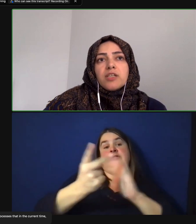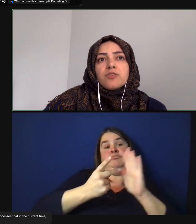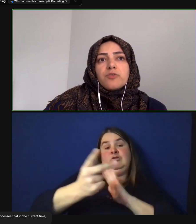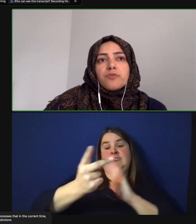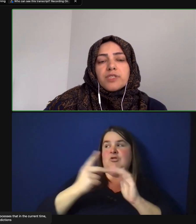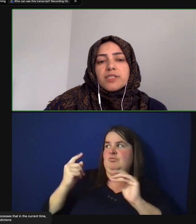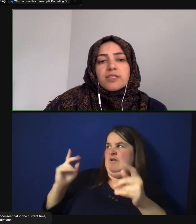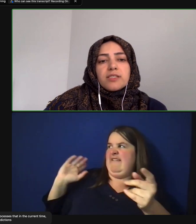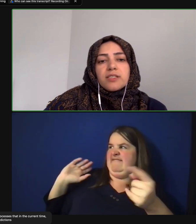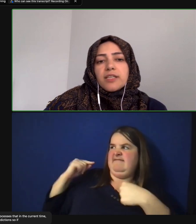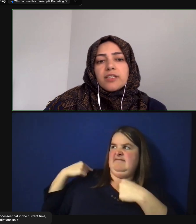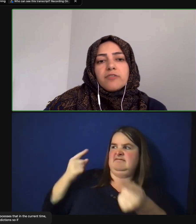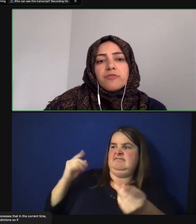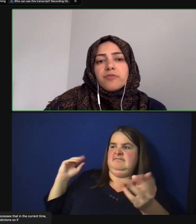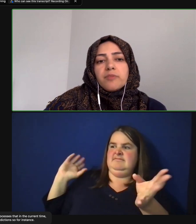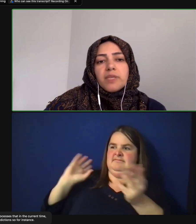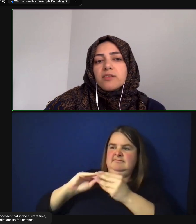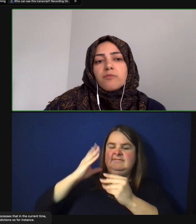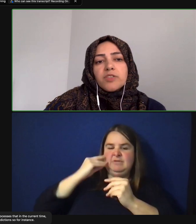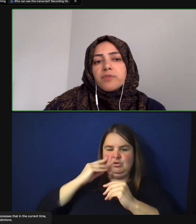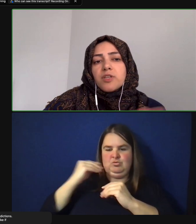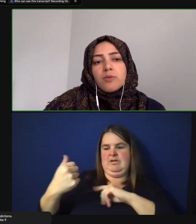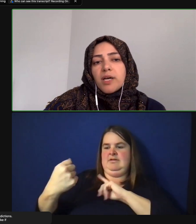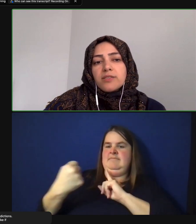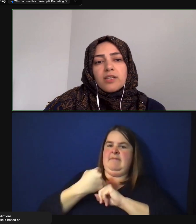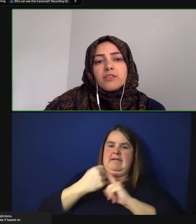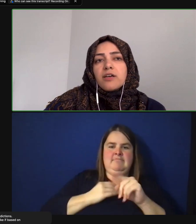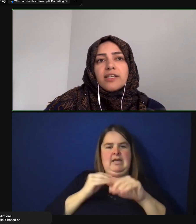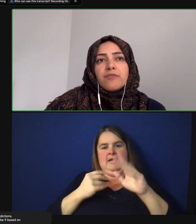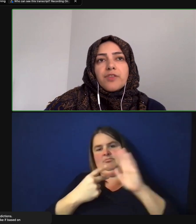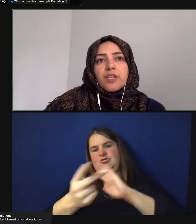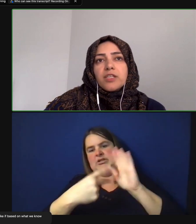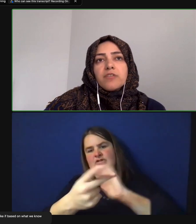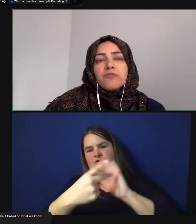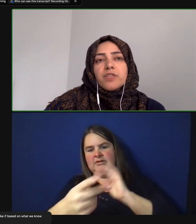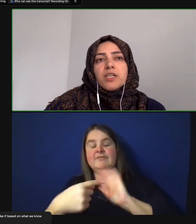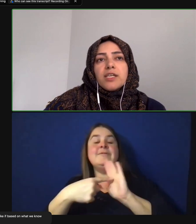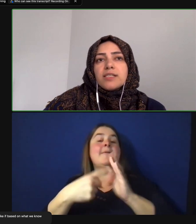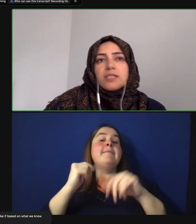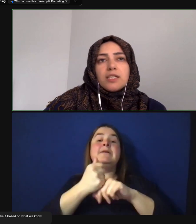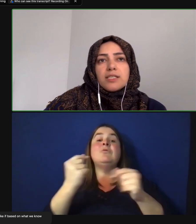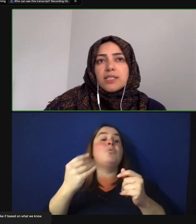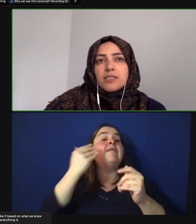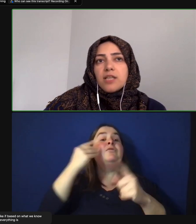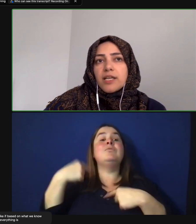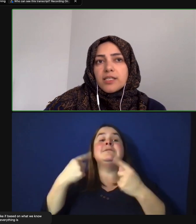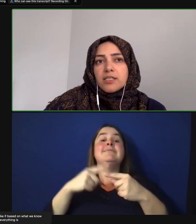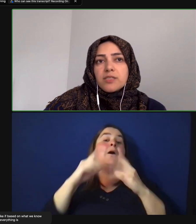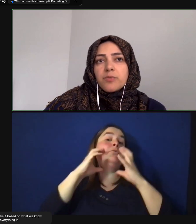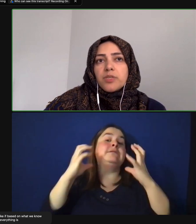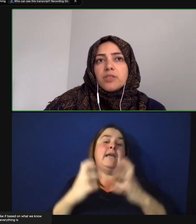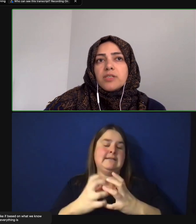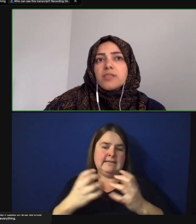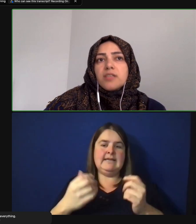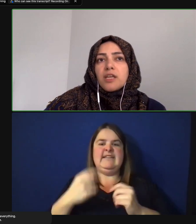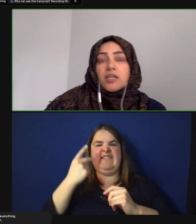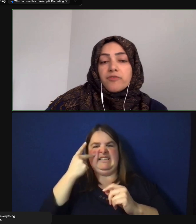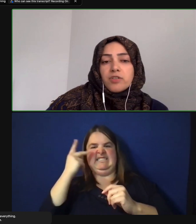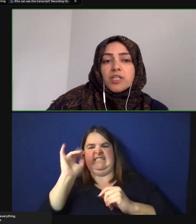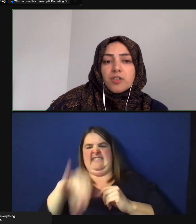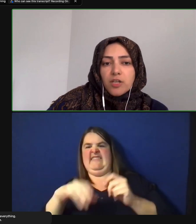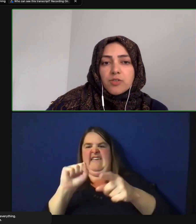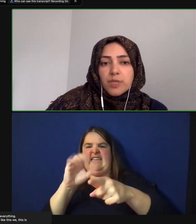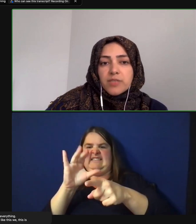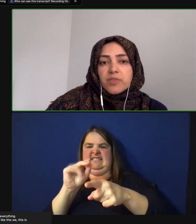predictions. So for instance, if based on what we know about Santa and everything, if we see a scene like this is what